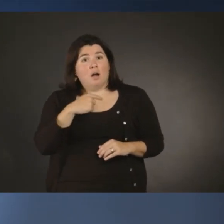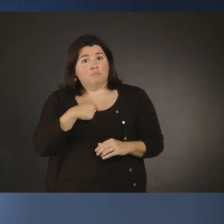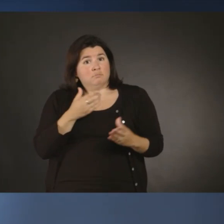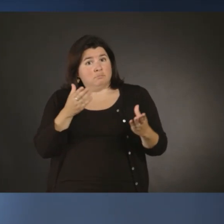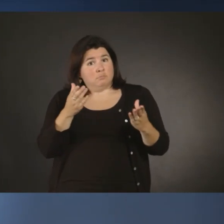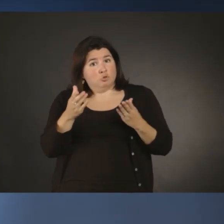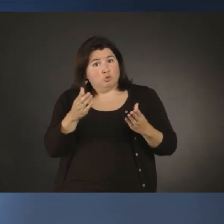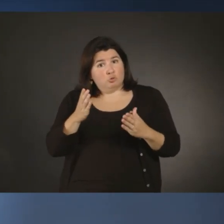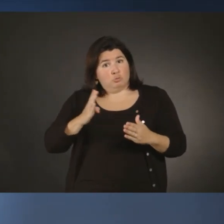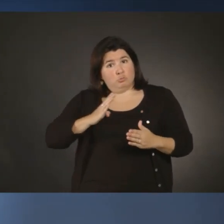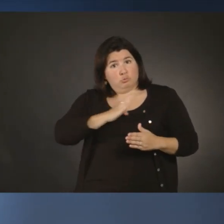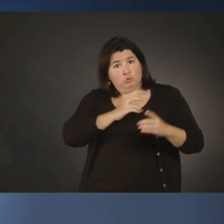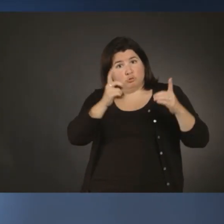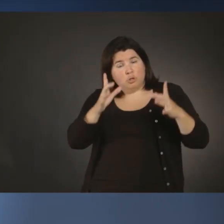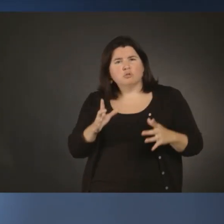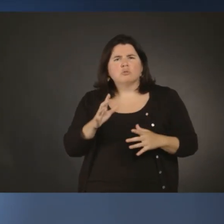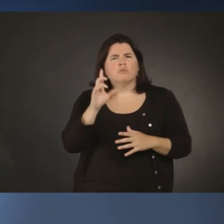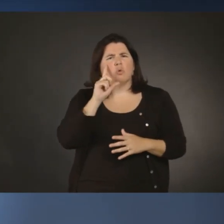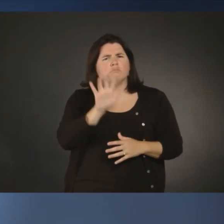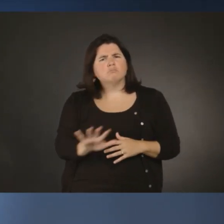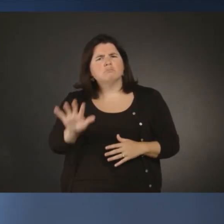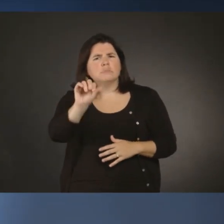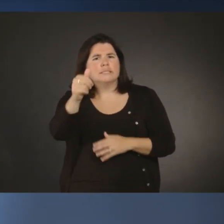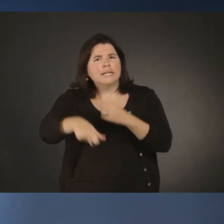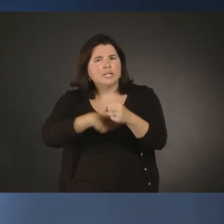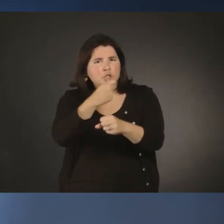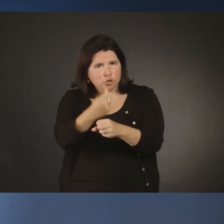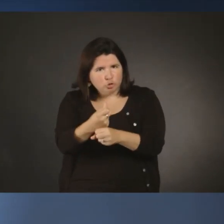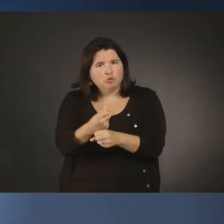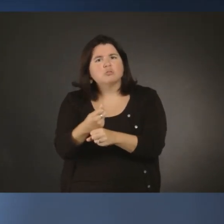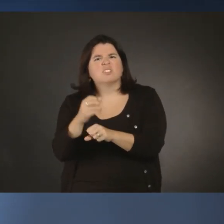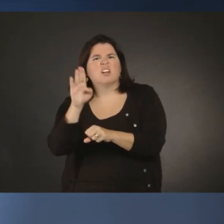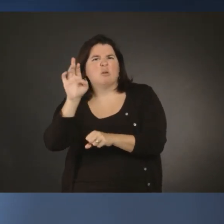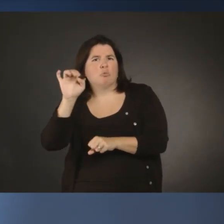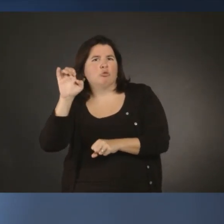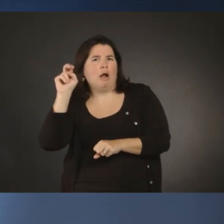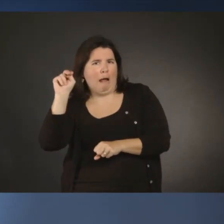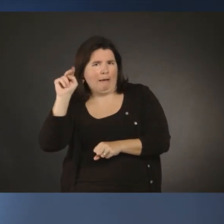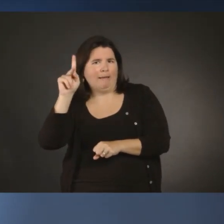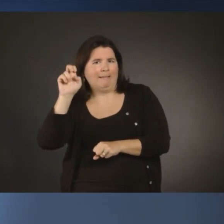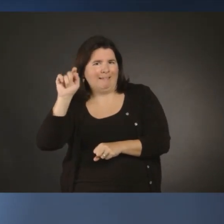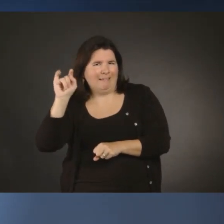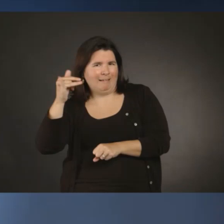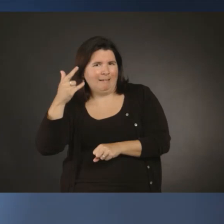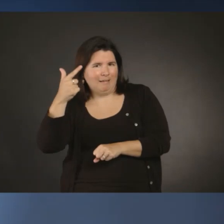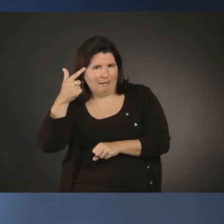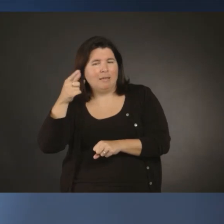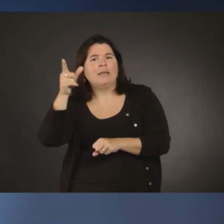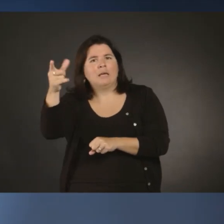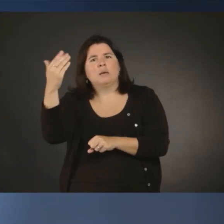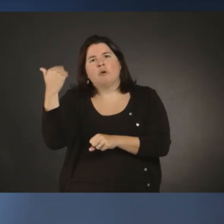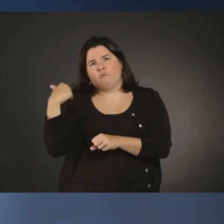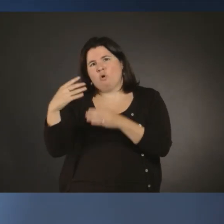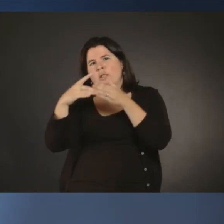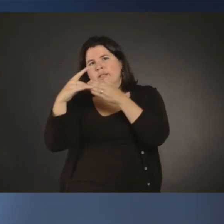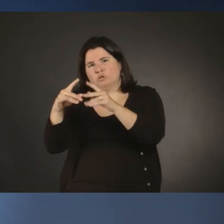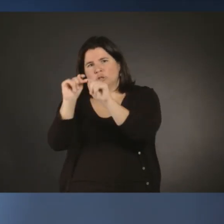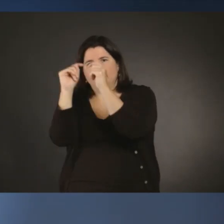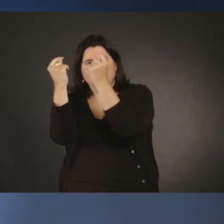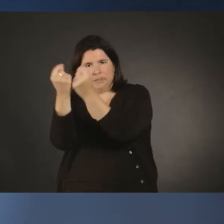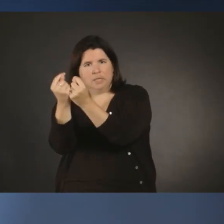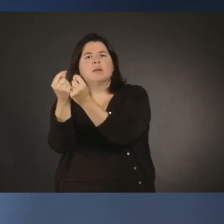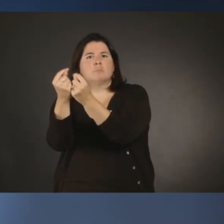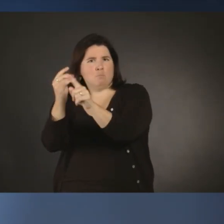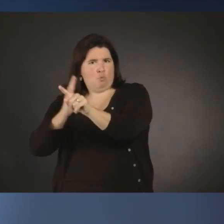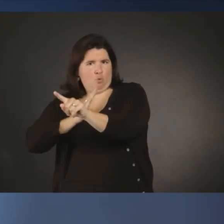been on the Board of Directors for about 10 years, succeeding Brian Keating as a member from the Cincinnati Bell leadership team. When